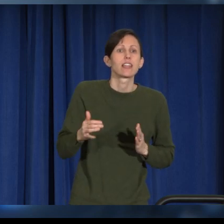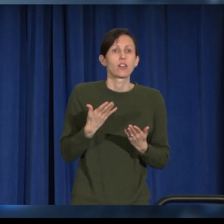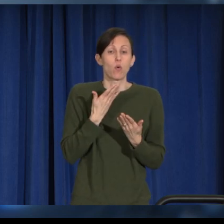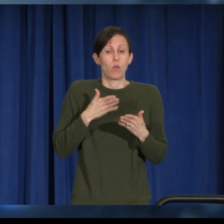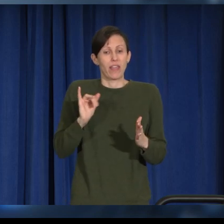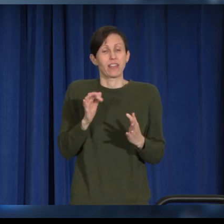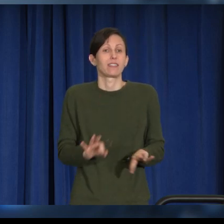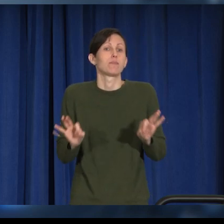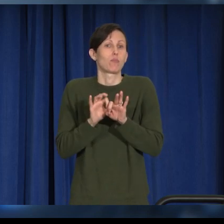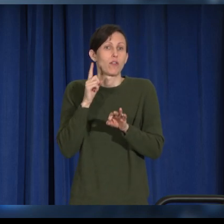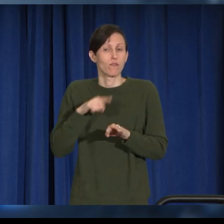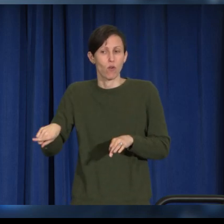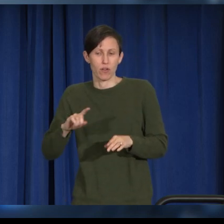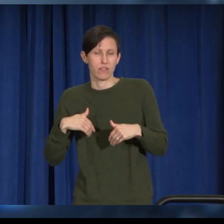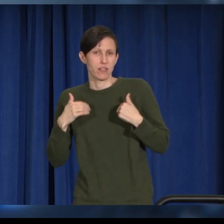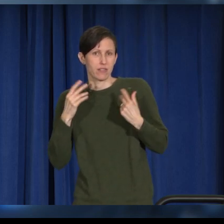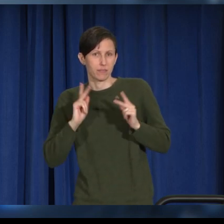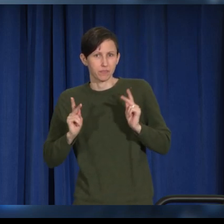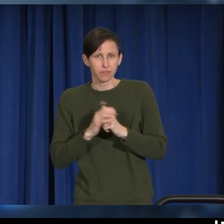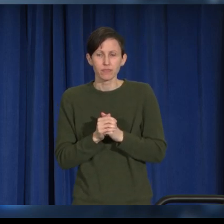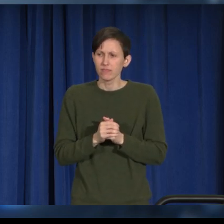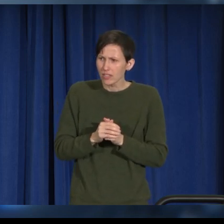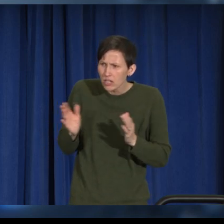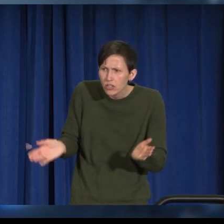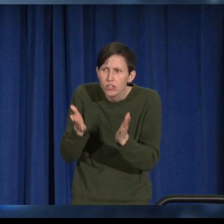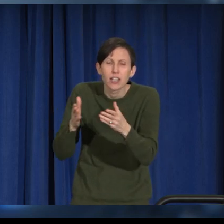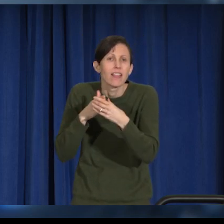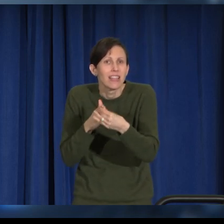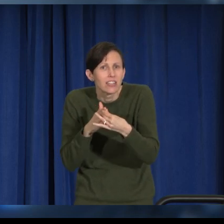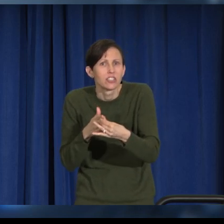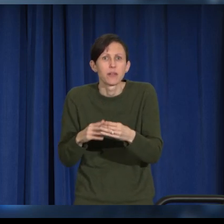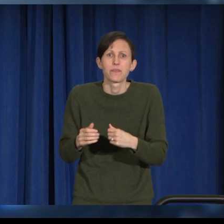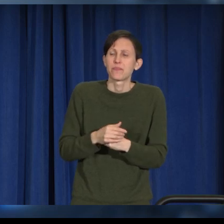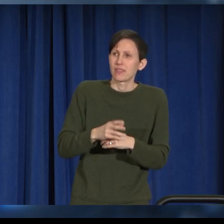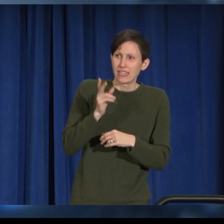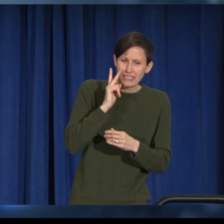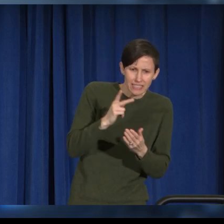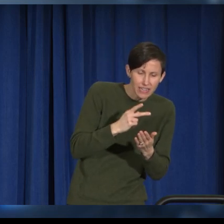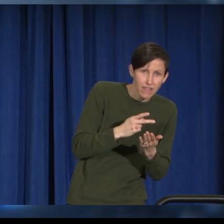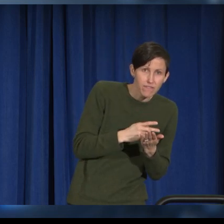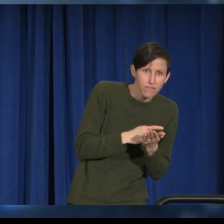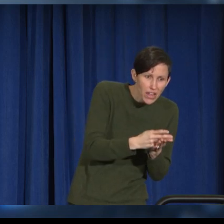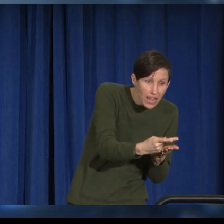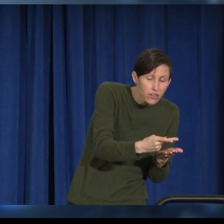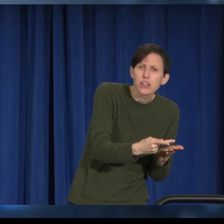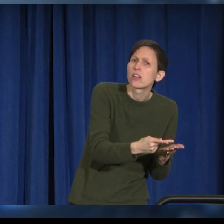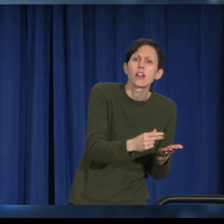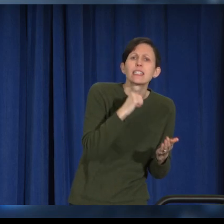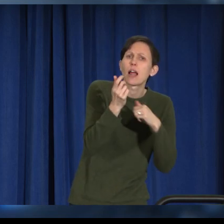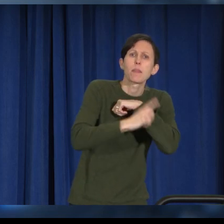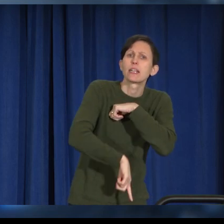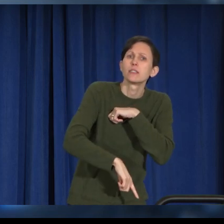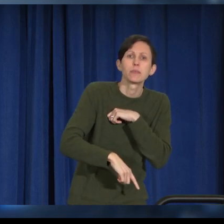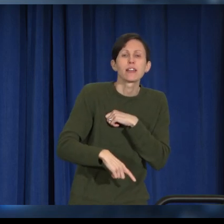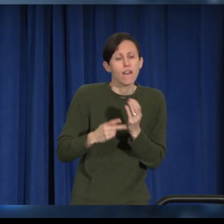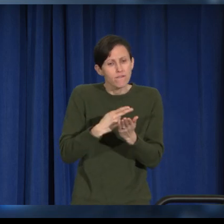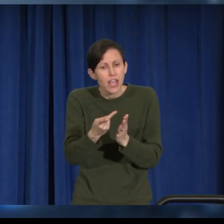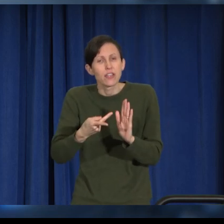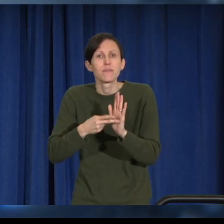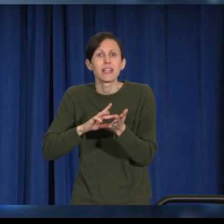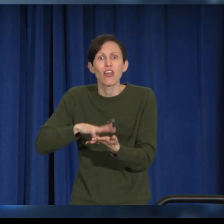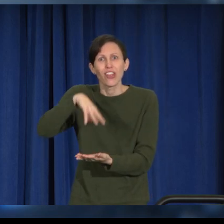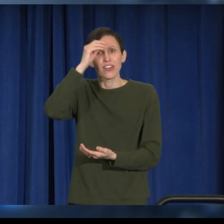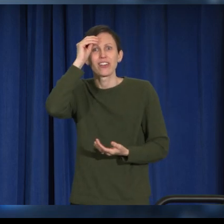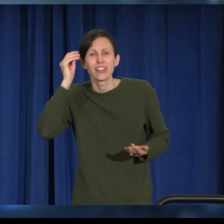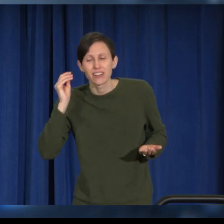young people, and things like promoting leadership and seeing failure as learning rather than punishment. And I think when I